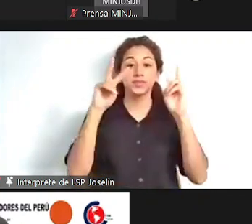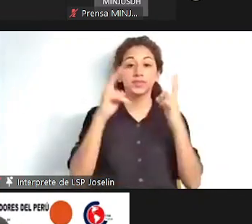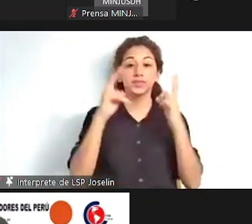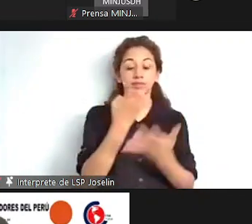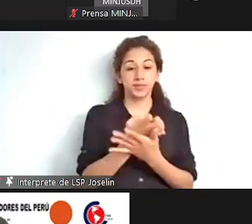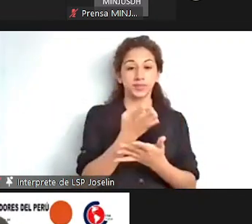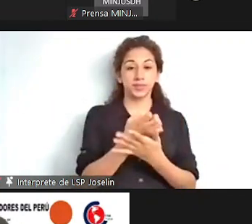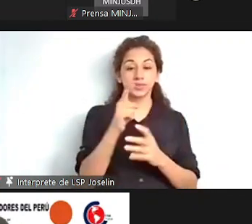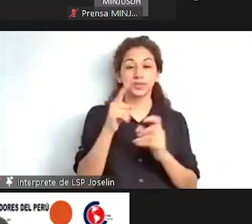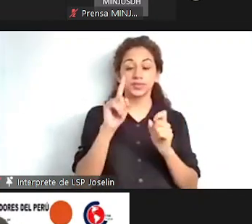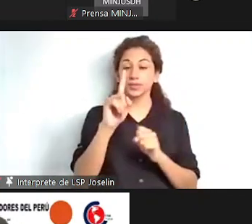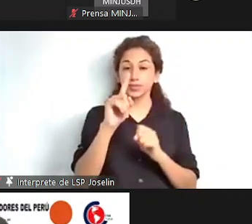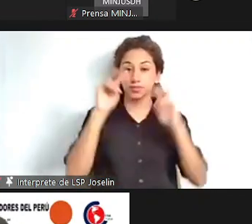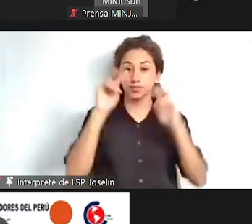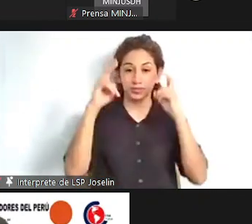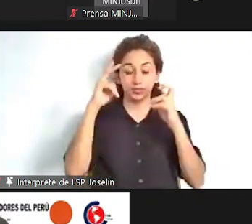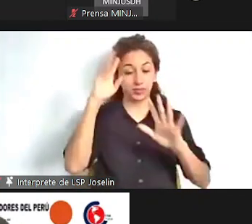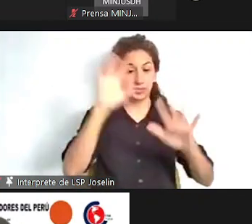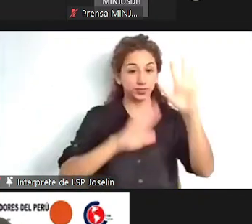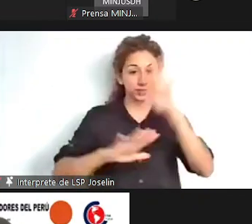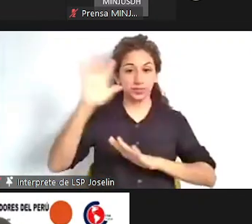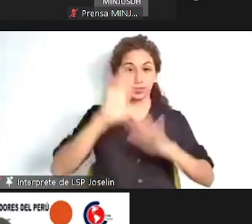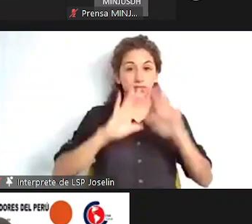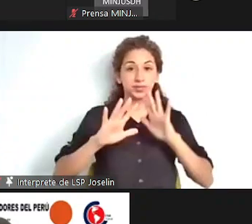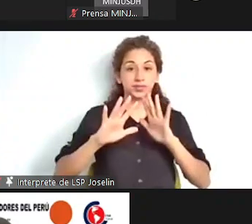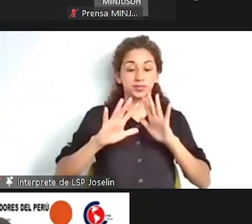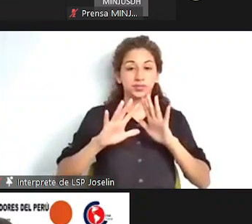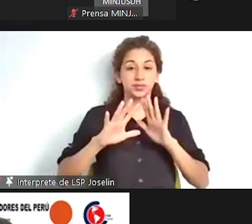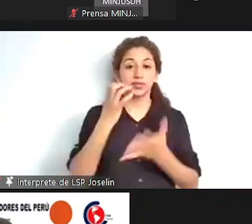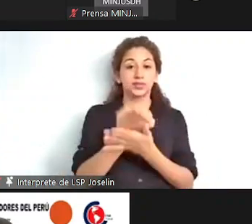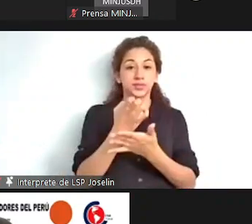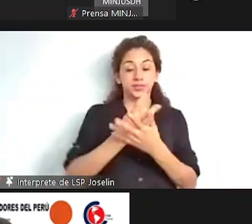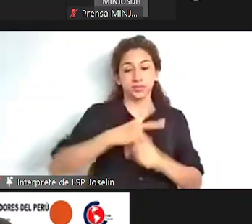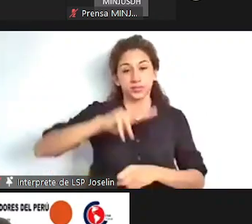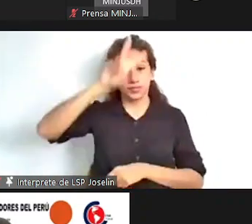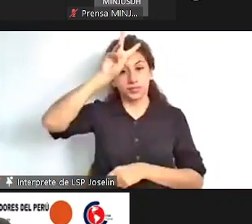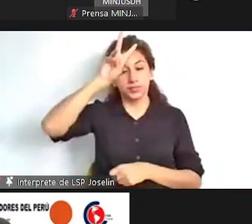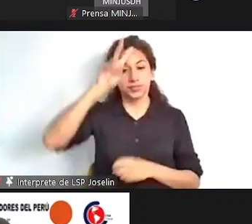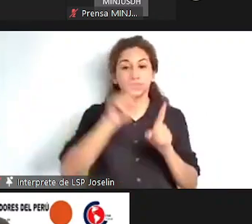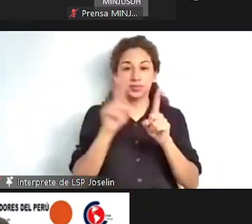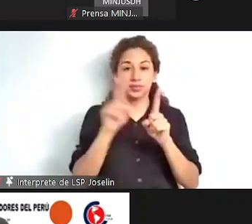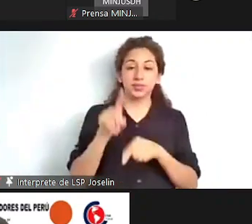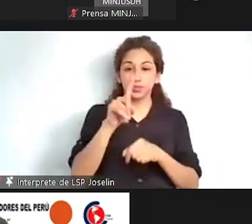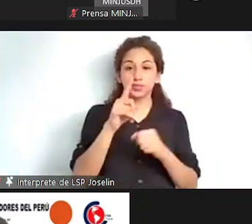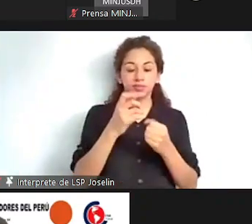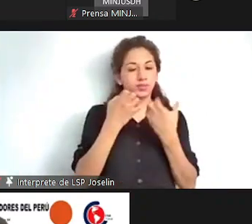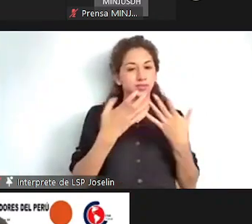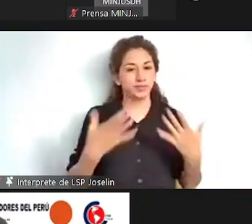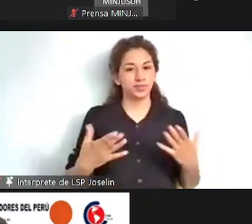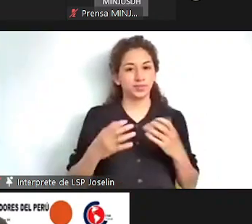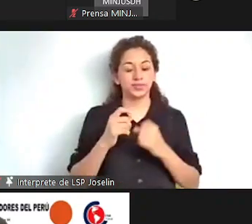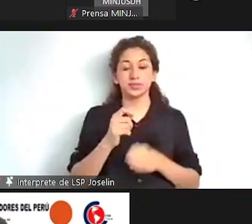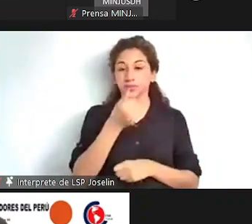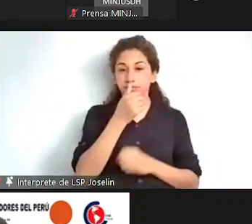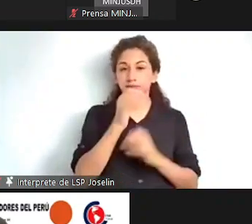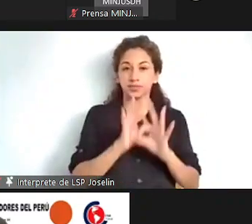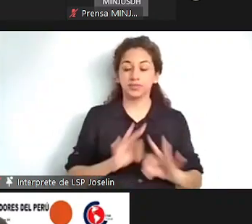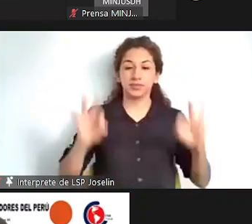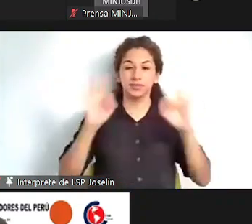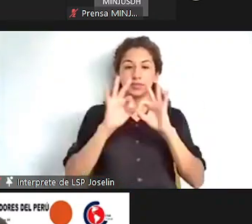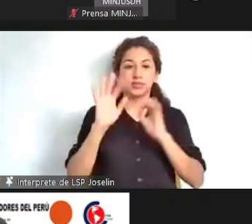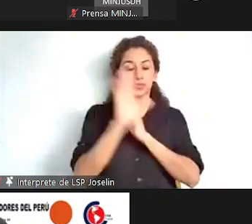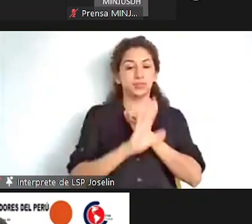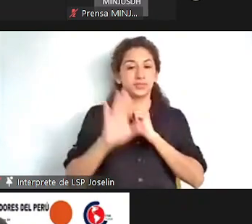business sector and is a key element for increasing social security protection for peruvian men and women